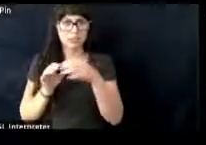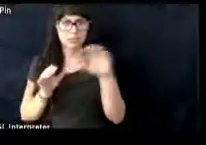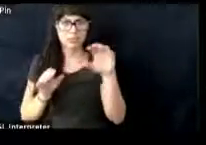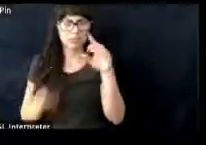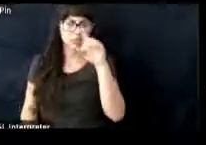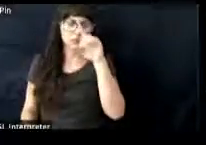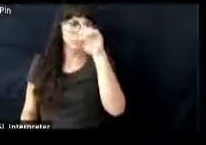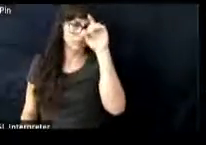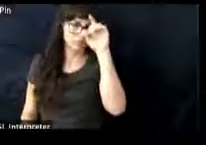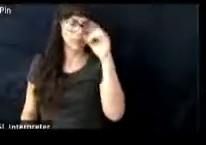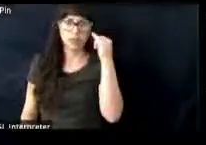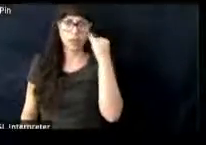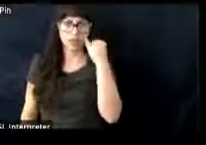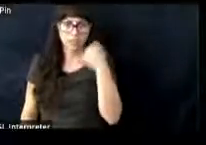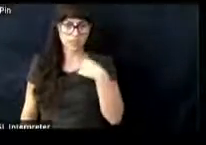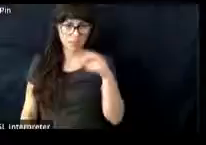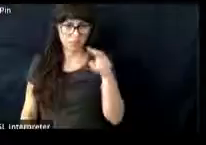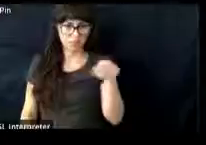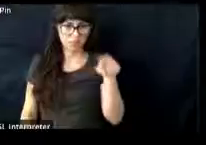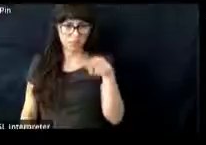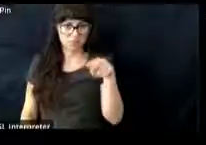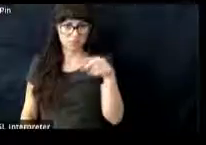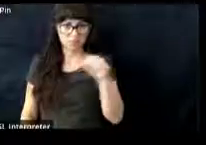at it correctly, would that even include